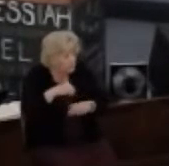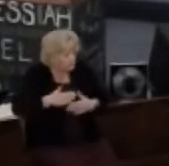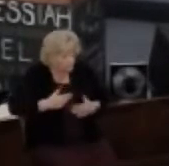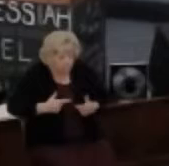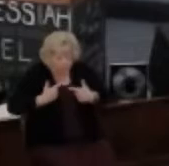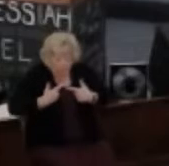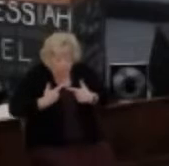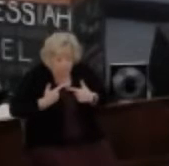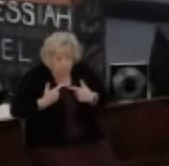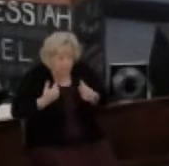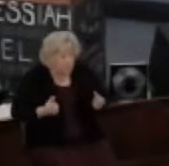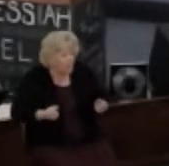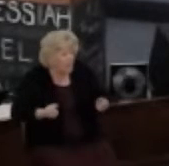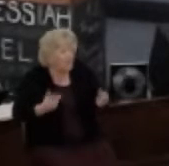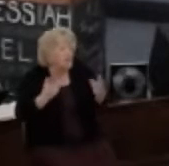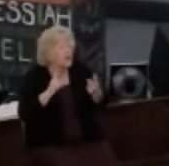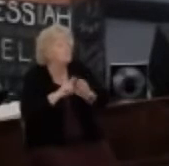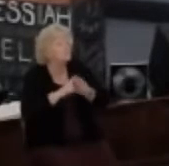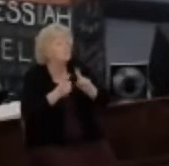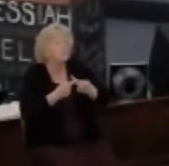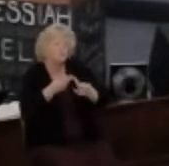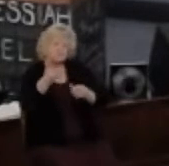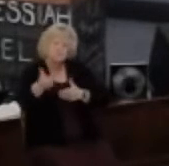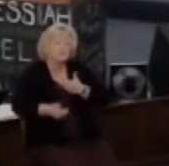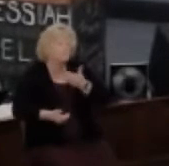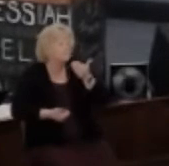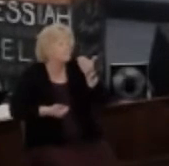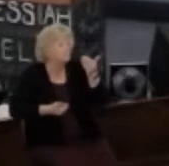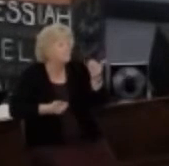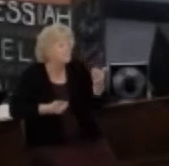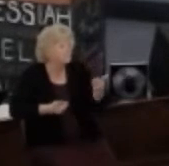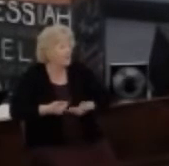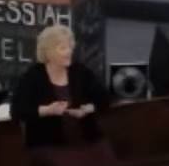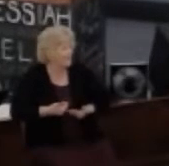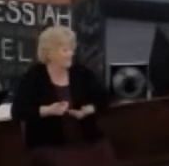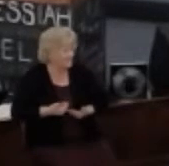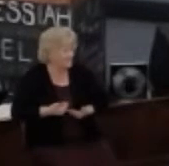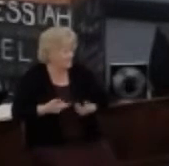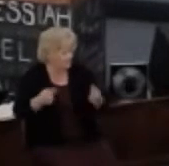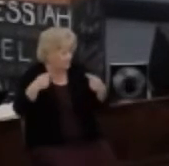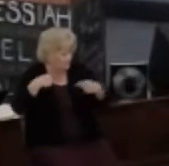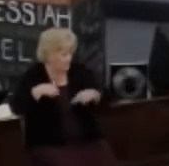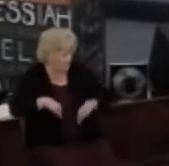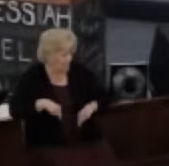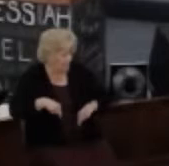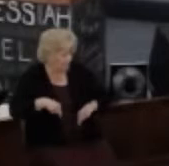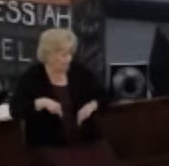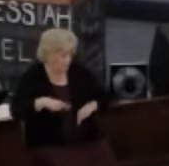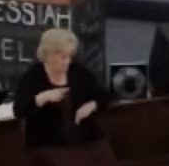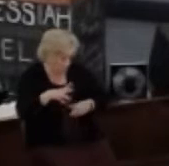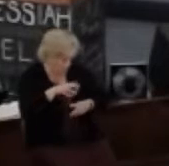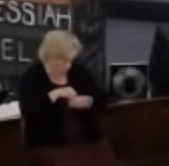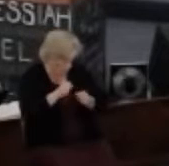How many friends did you invite to come to church with you this week?